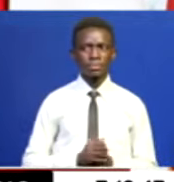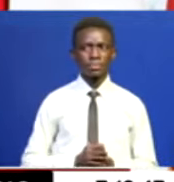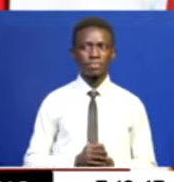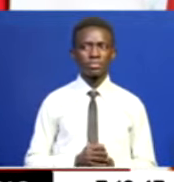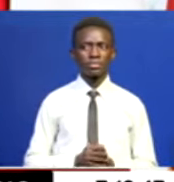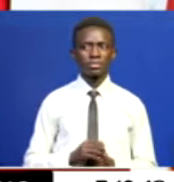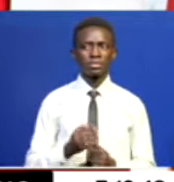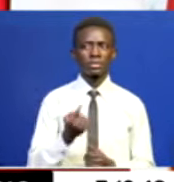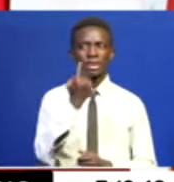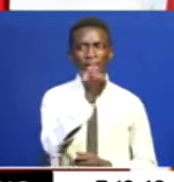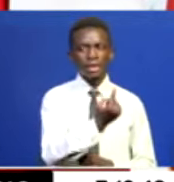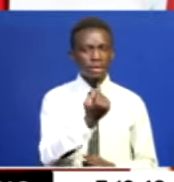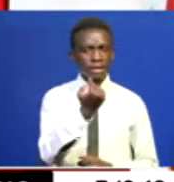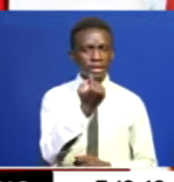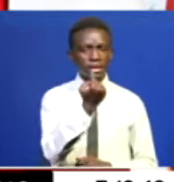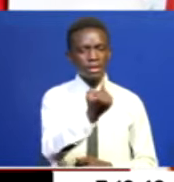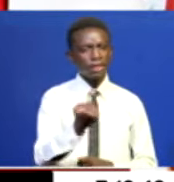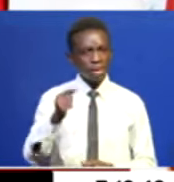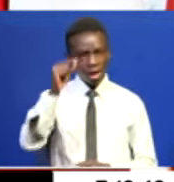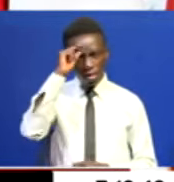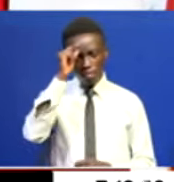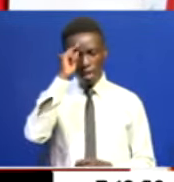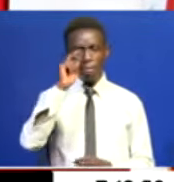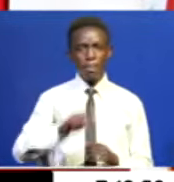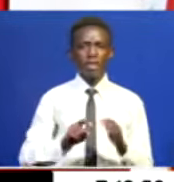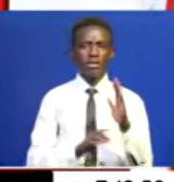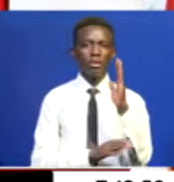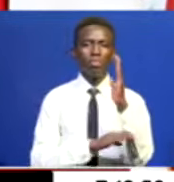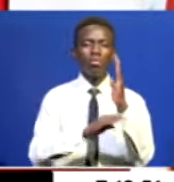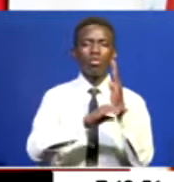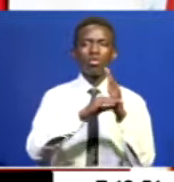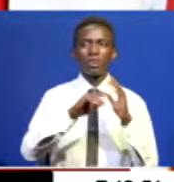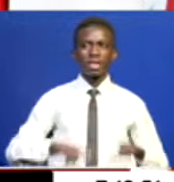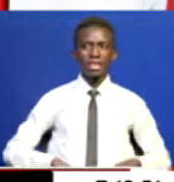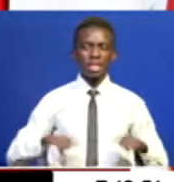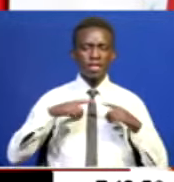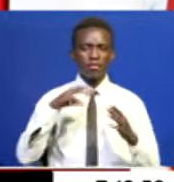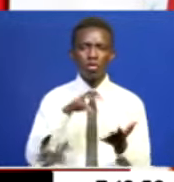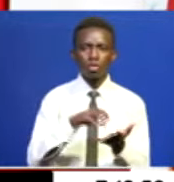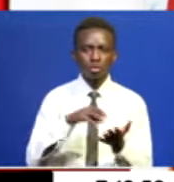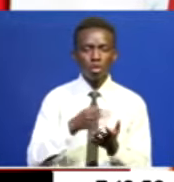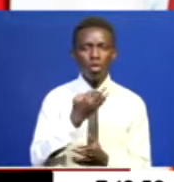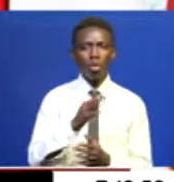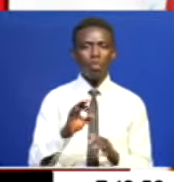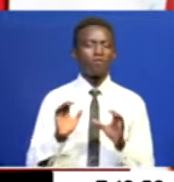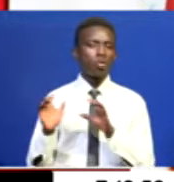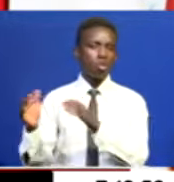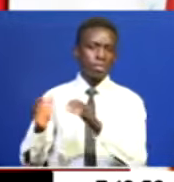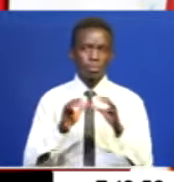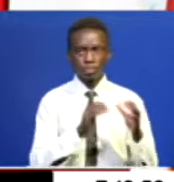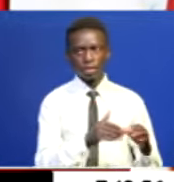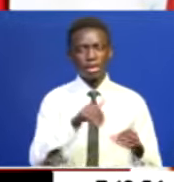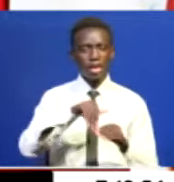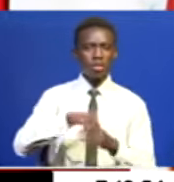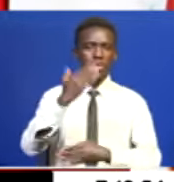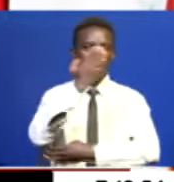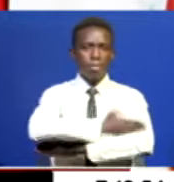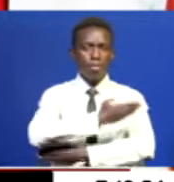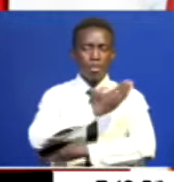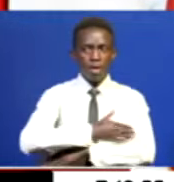strengthen border security, improve the living condition of communities along the border